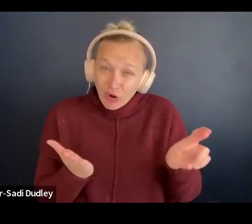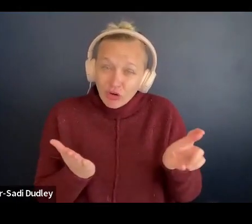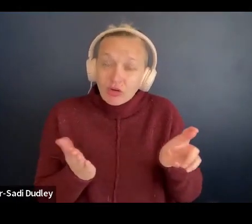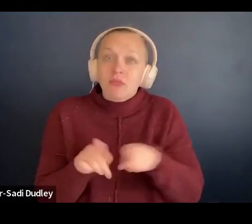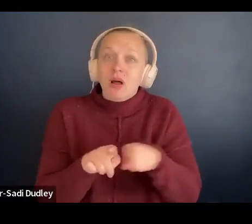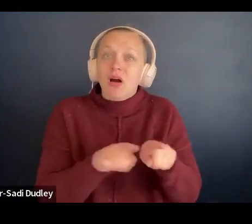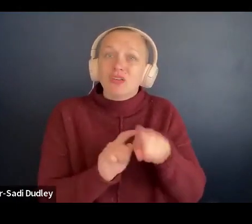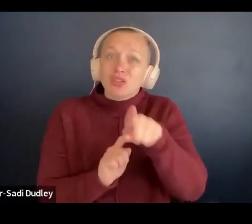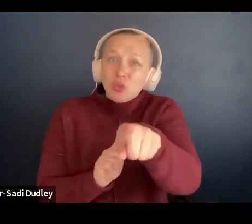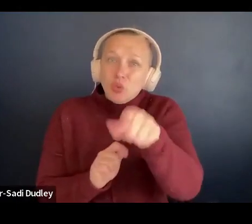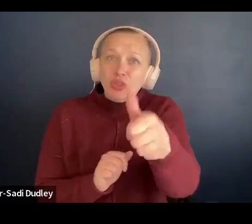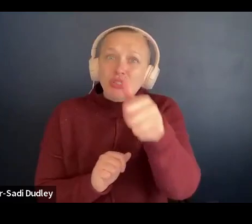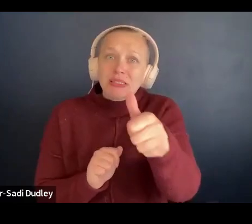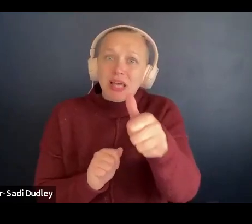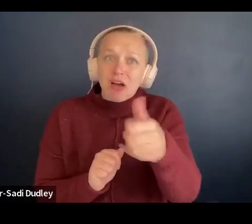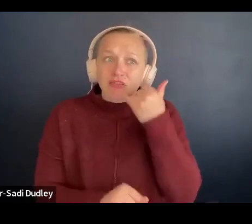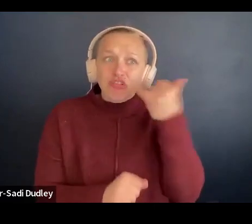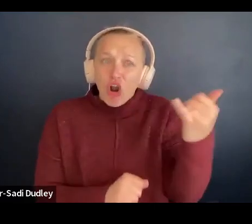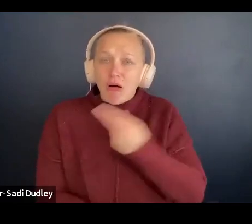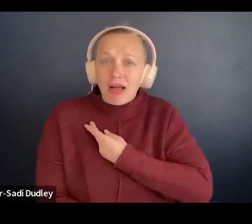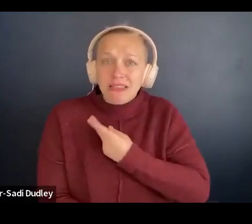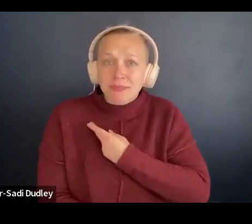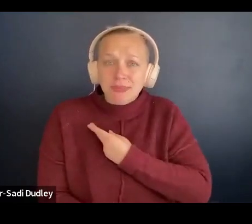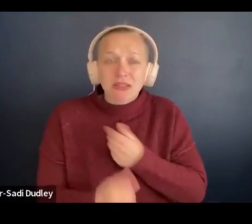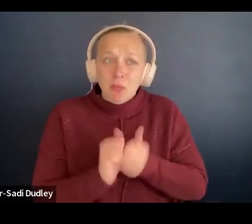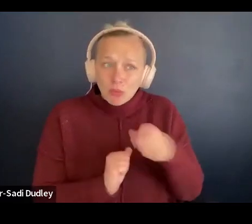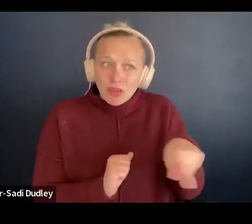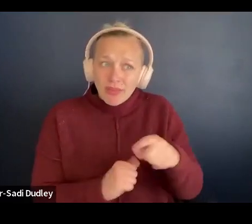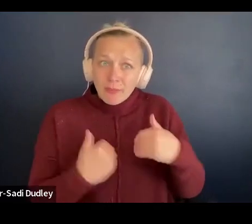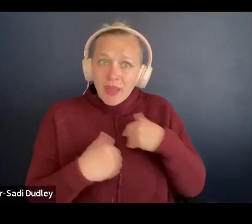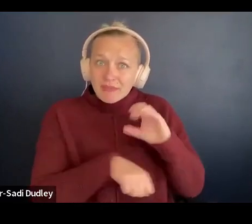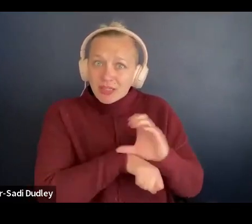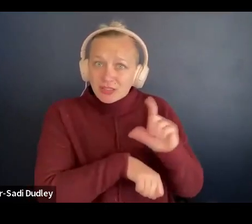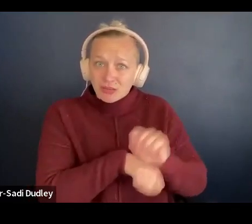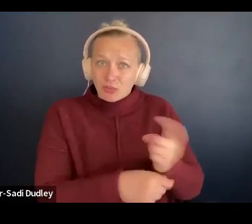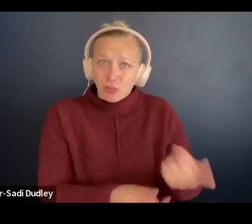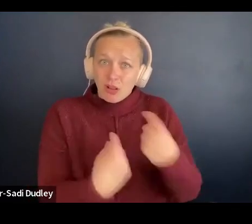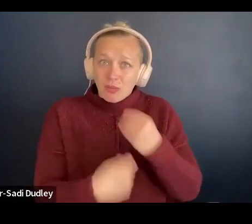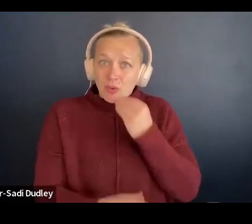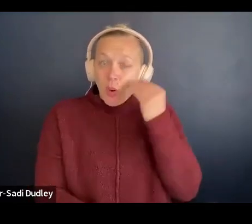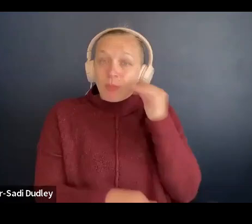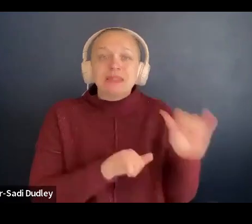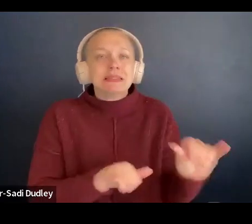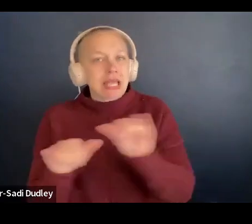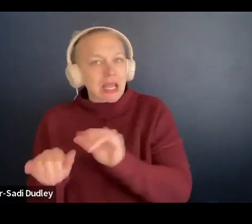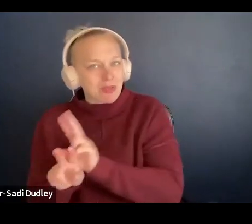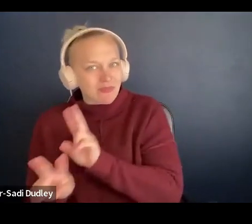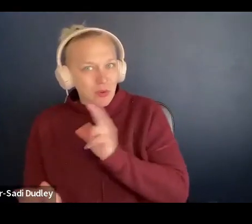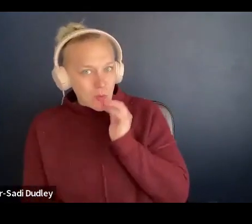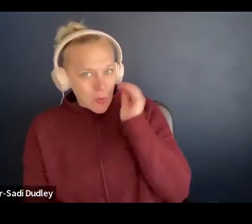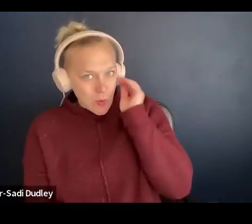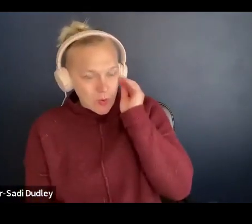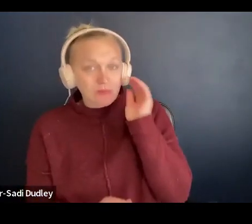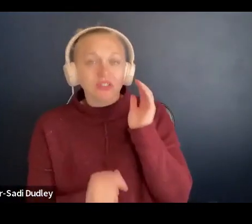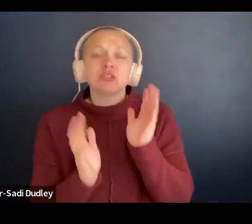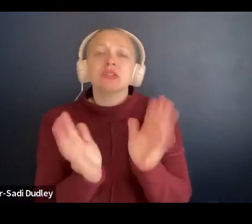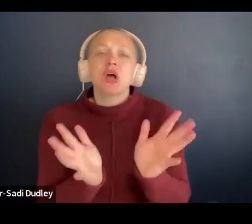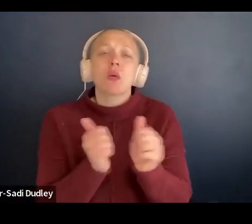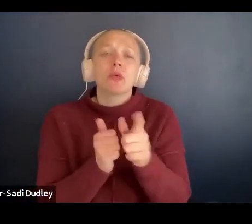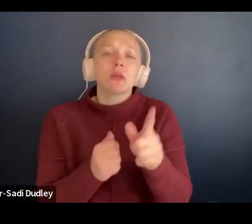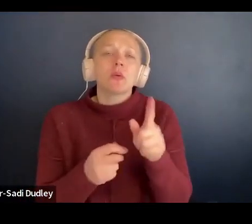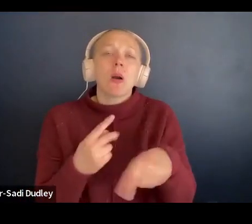hospice anytime. Most hospices have consultants that will come out to your home, just like a funeral home would, just to talk to you about options.